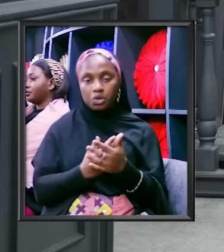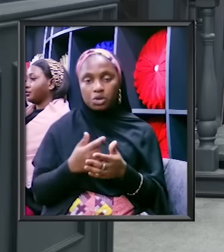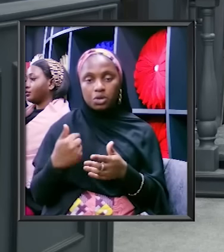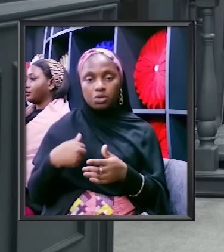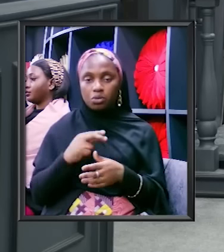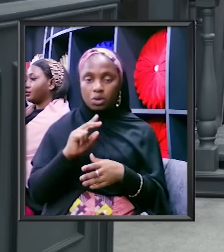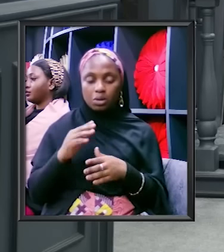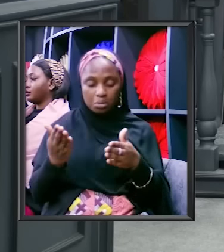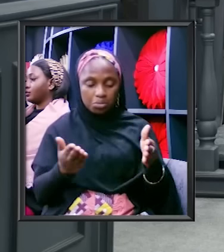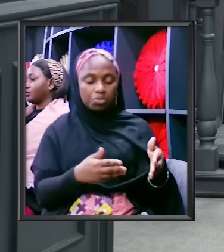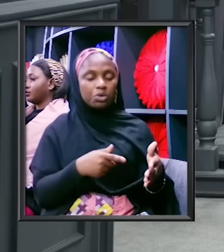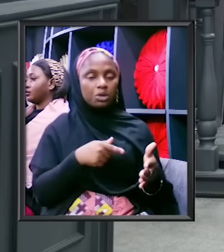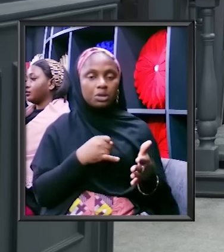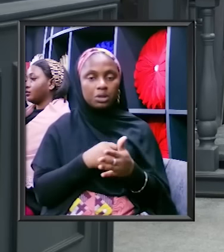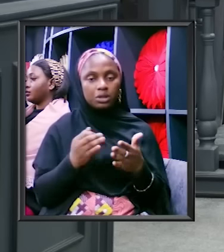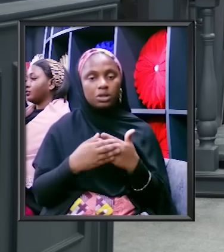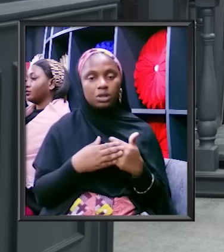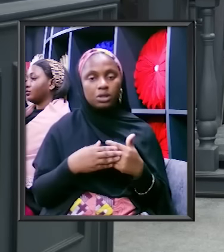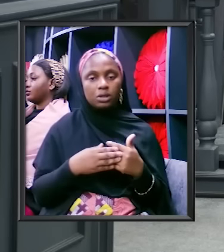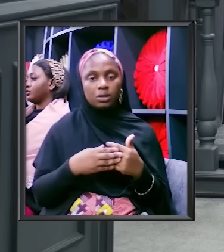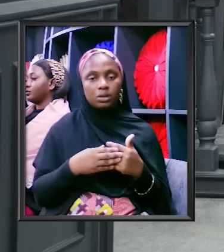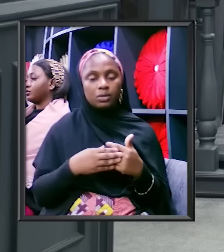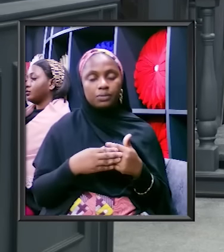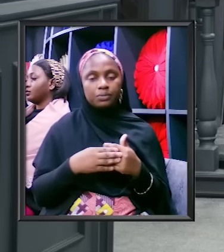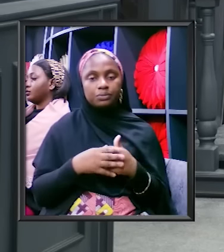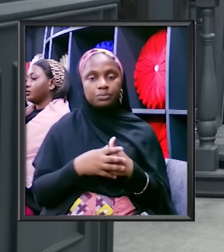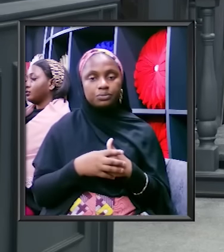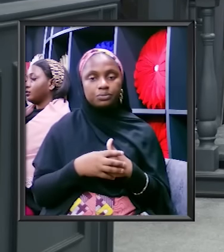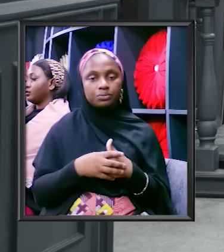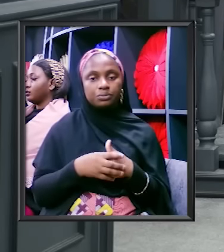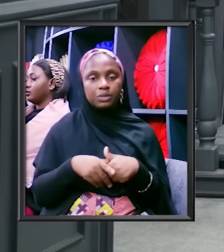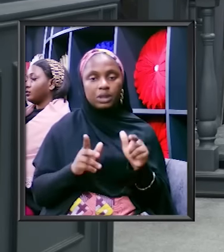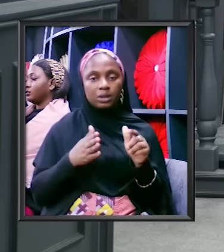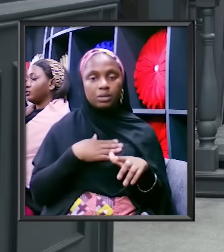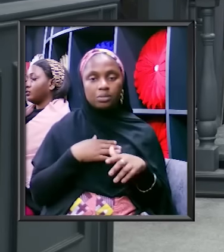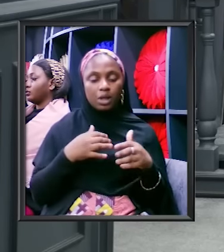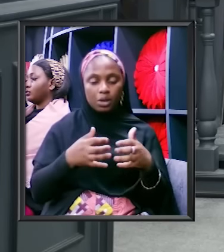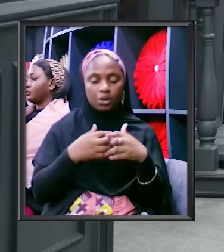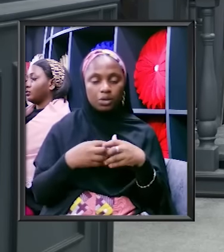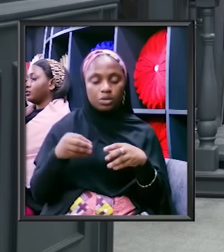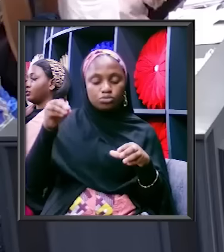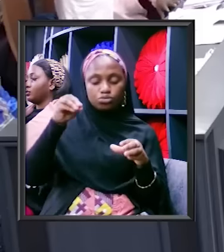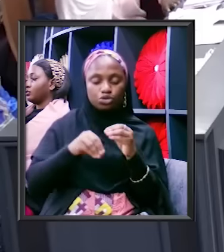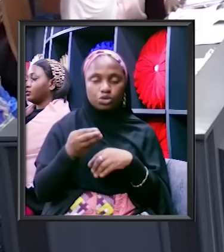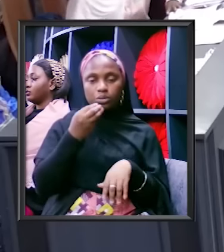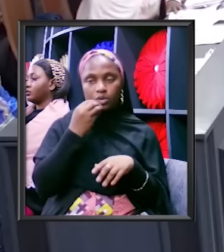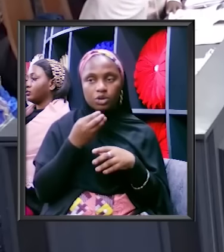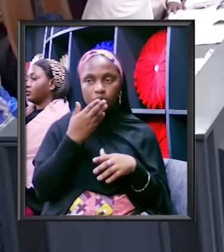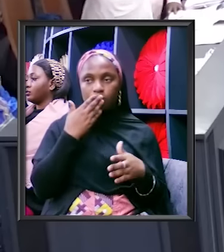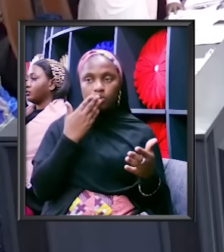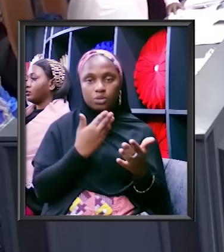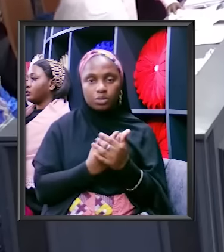know also resolve, we they find solution around them. Thank so make you. My colleague chook mouth. Thank you. Good morning, Gay. Good